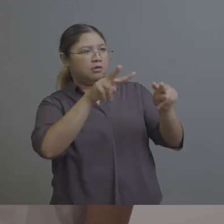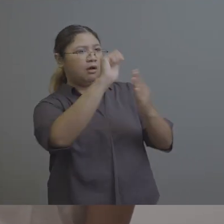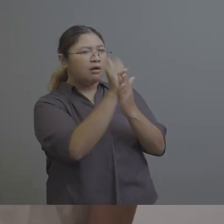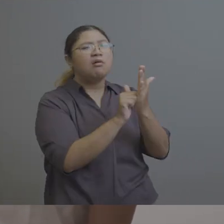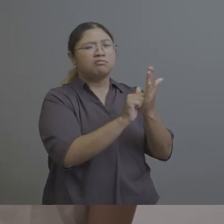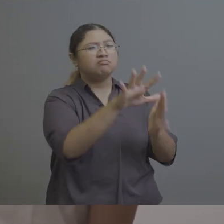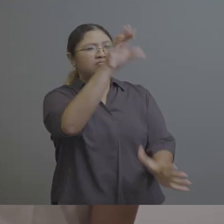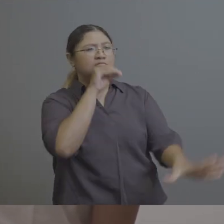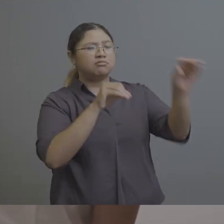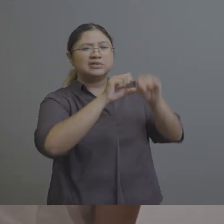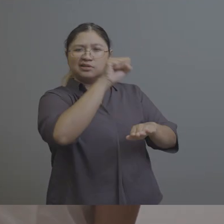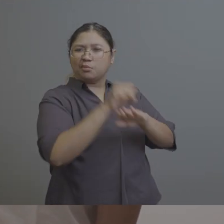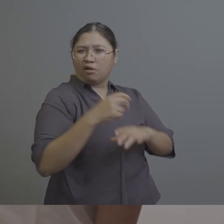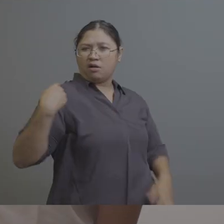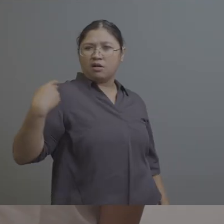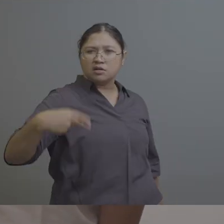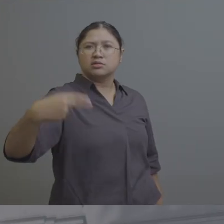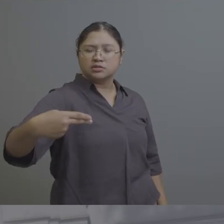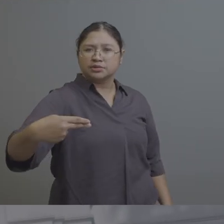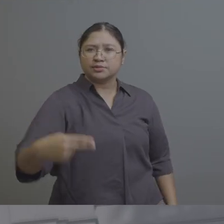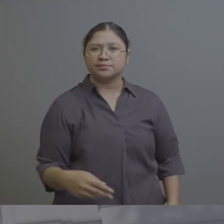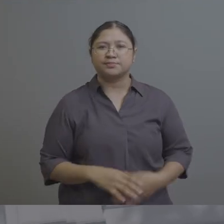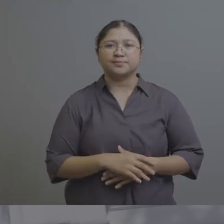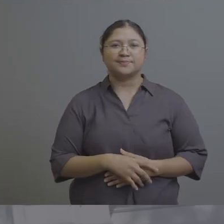and I learned a lot about Singapore's history through art.